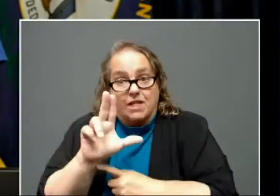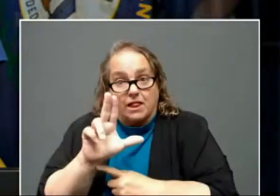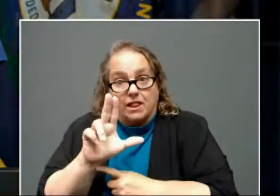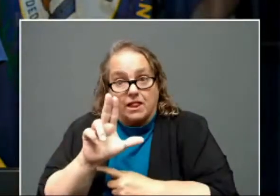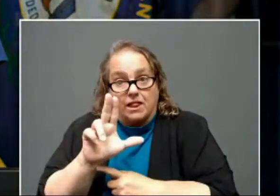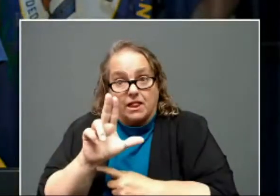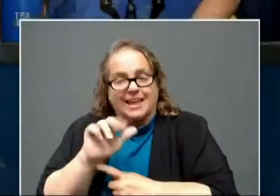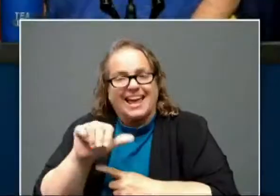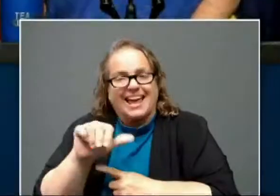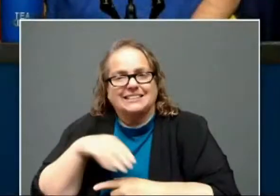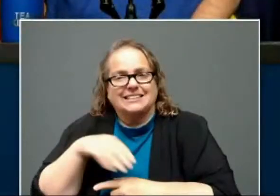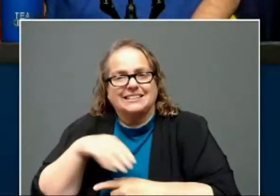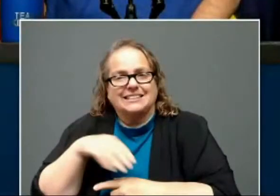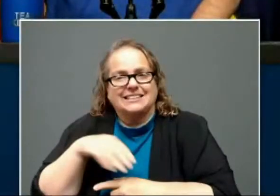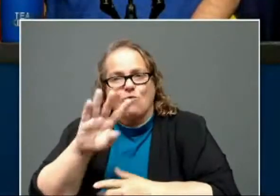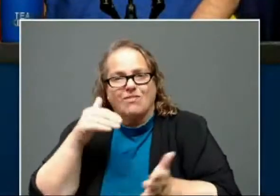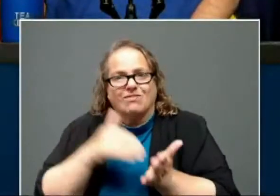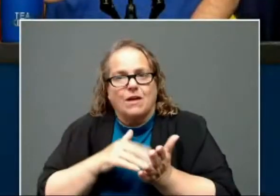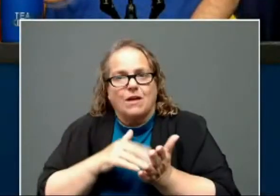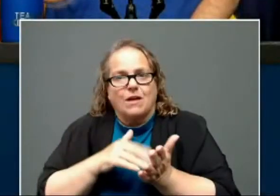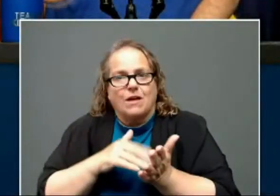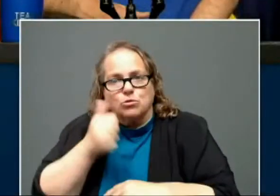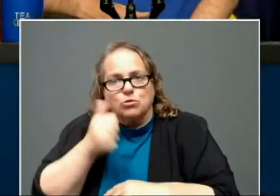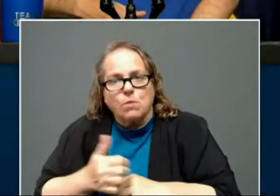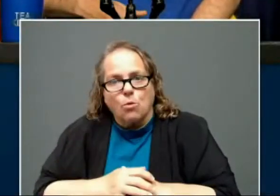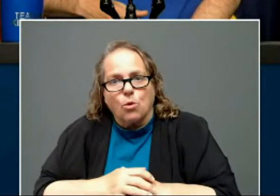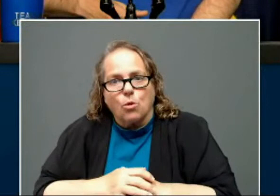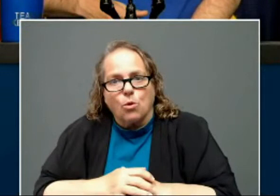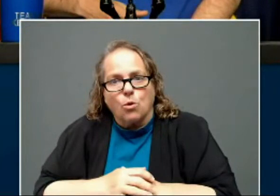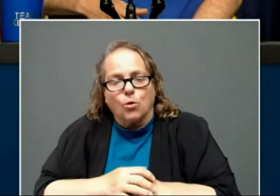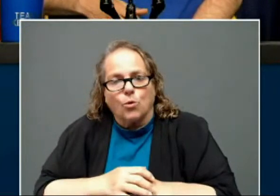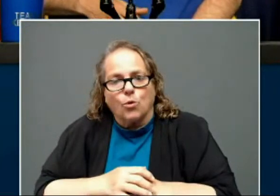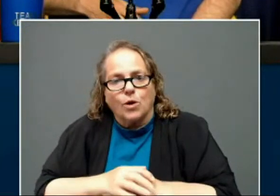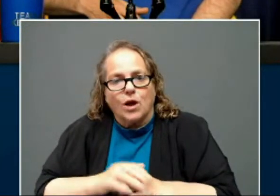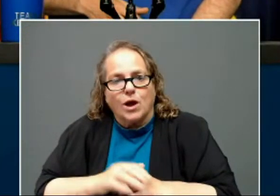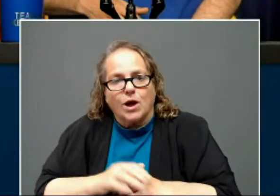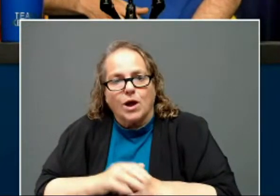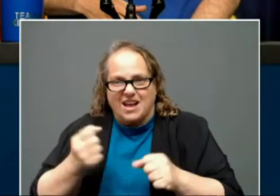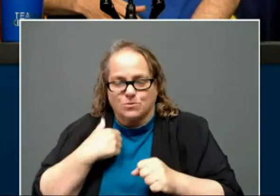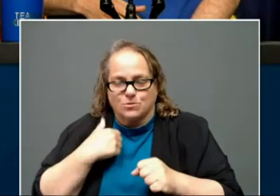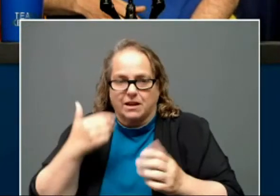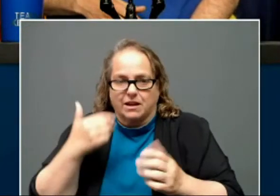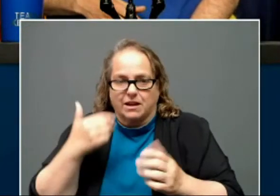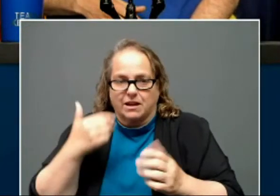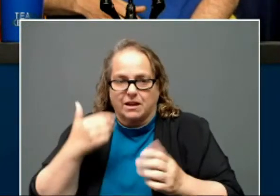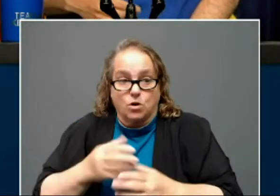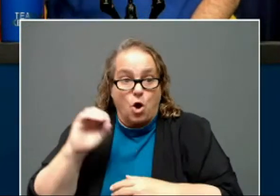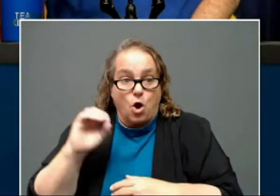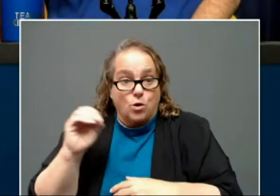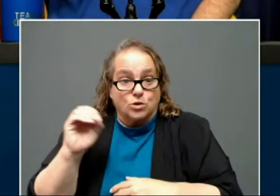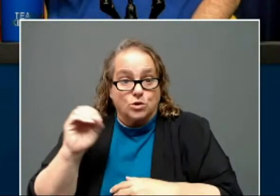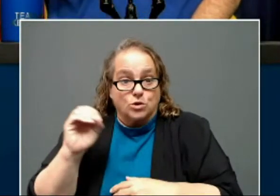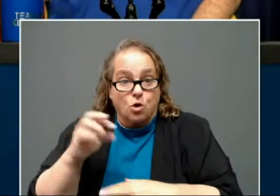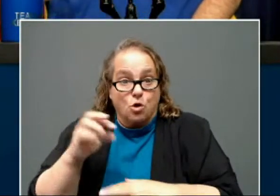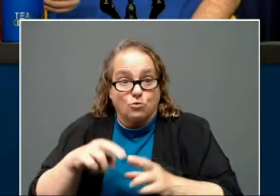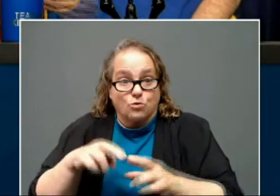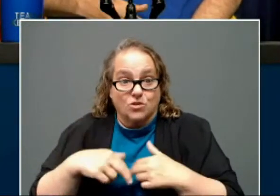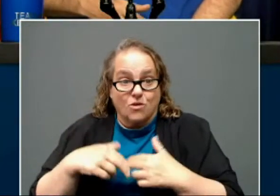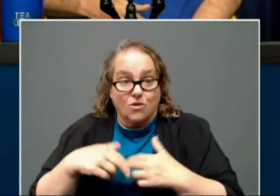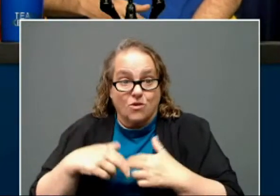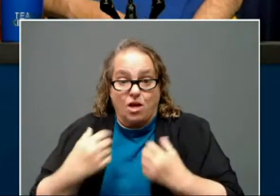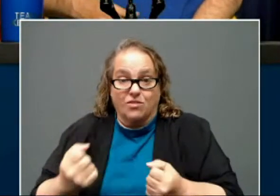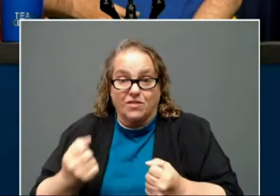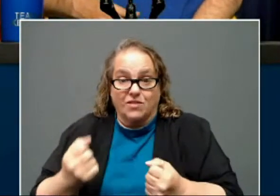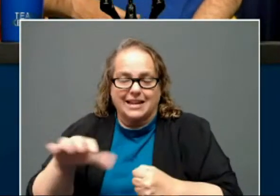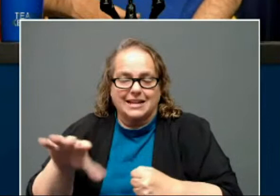4,000 people tomorrow. Think about how fast we could hit our goals. Owensboro Regional Health Hospital could take